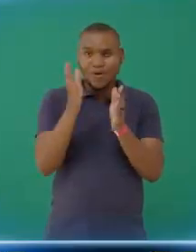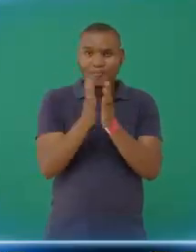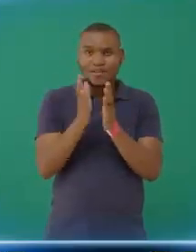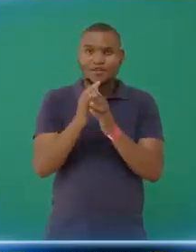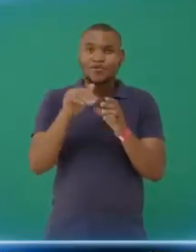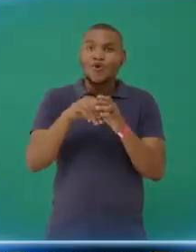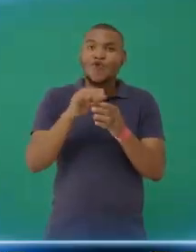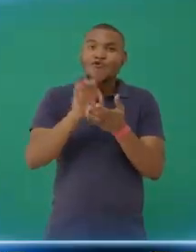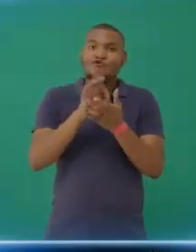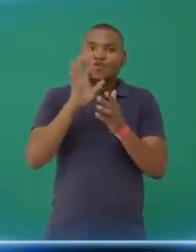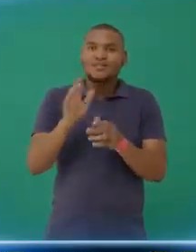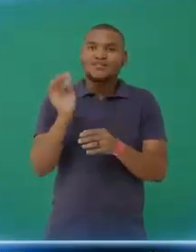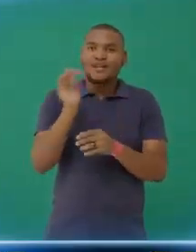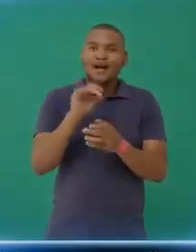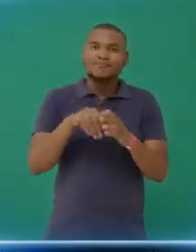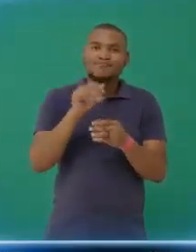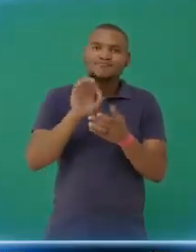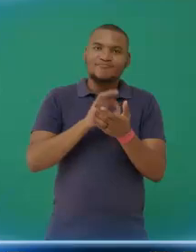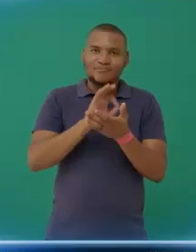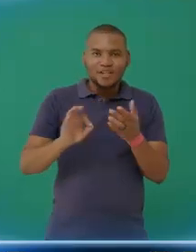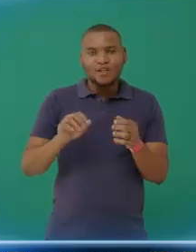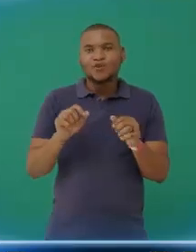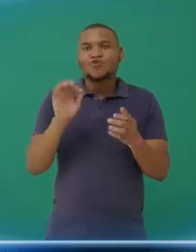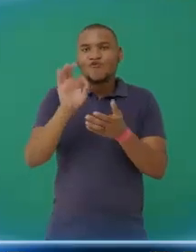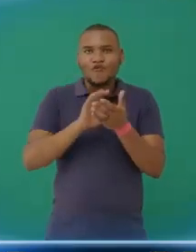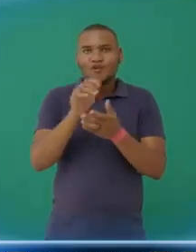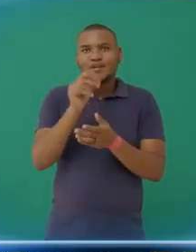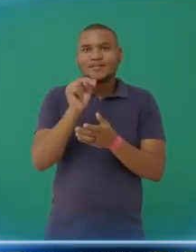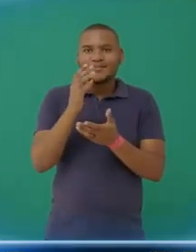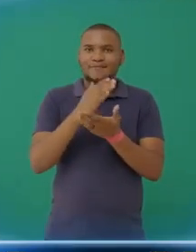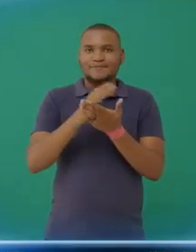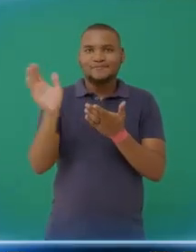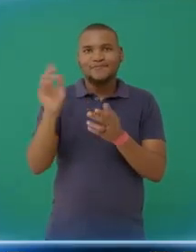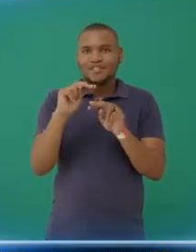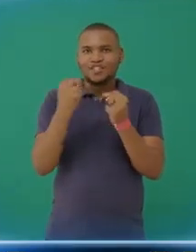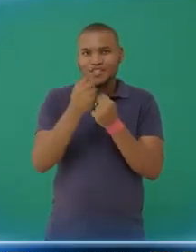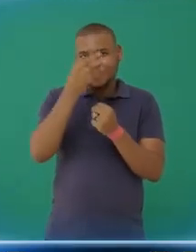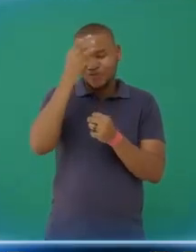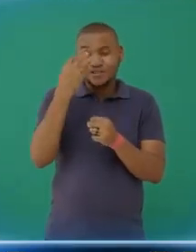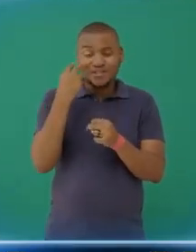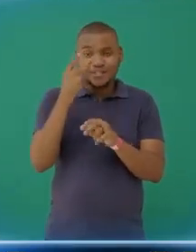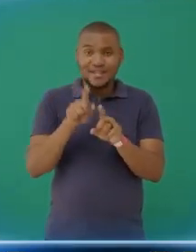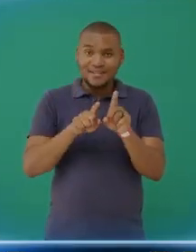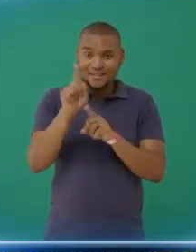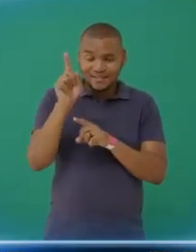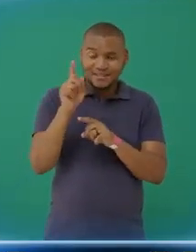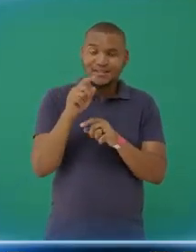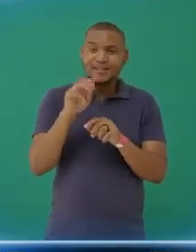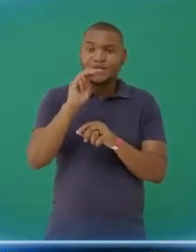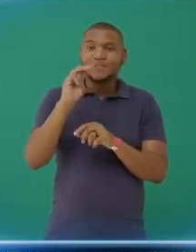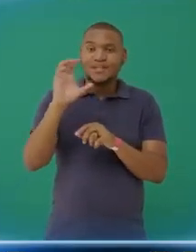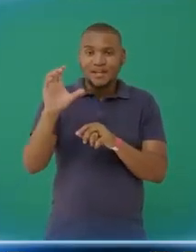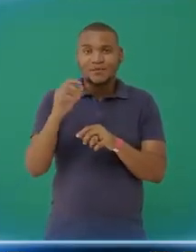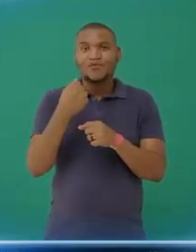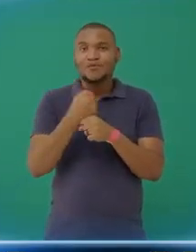election, that we need to send a strong message and vote the ANC out of the national government. We have seen the successes in the Western Cape. We have made tremendous strides